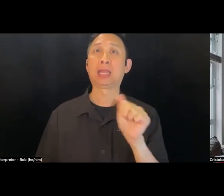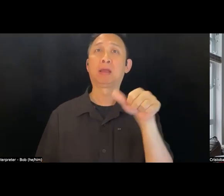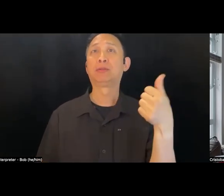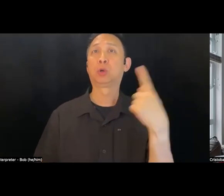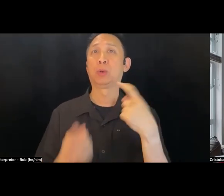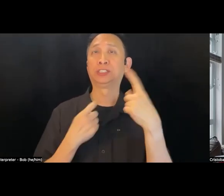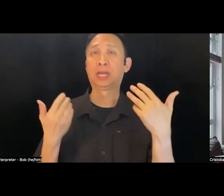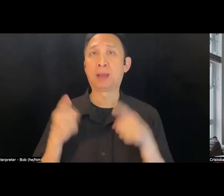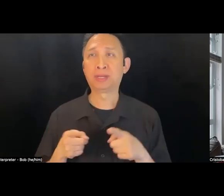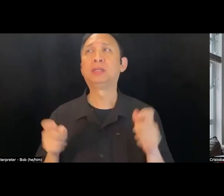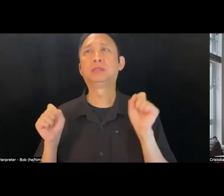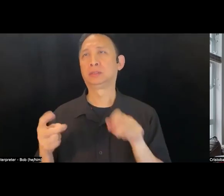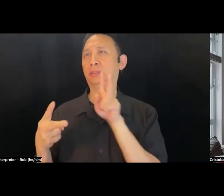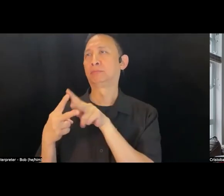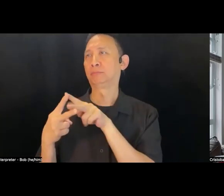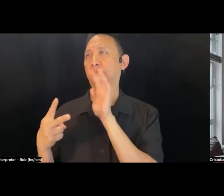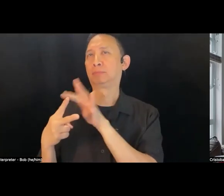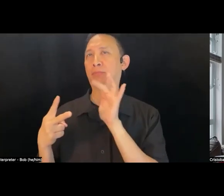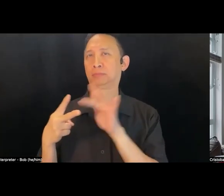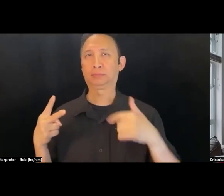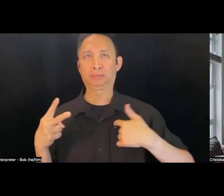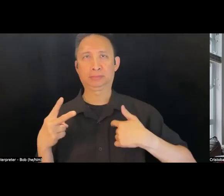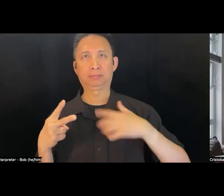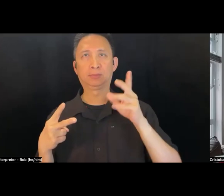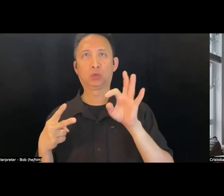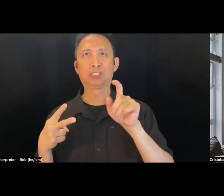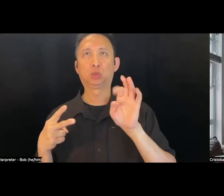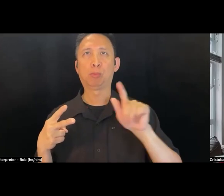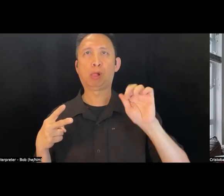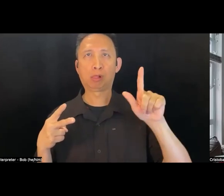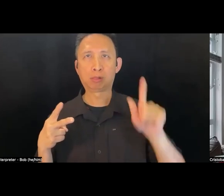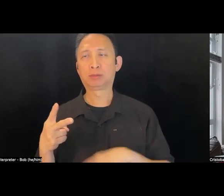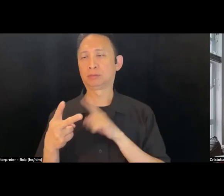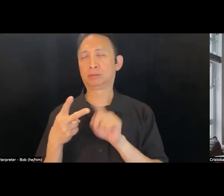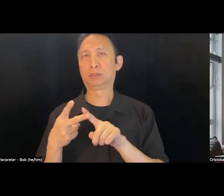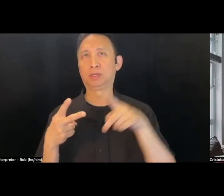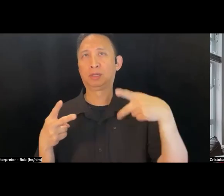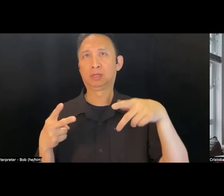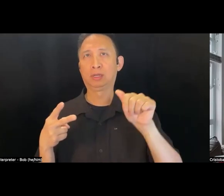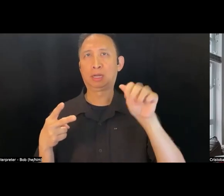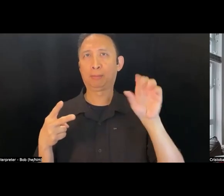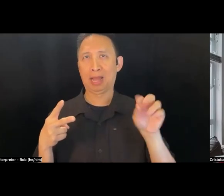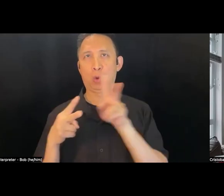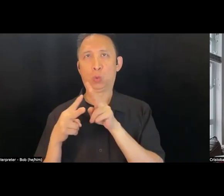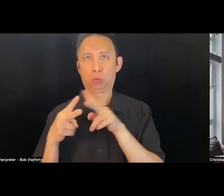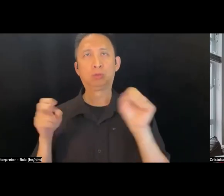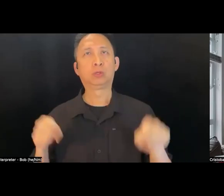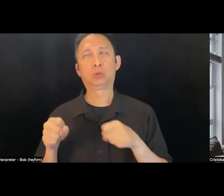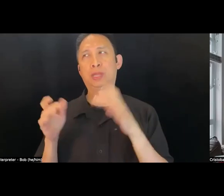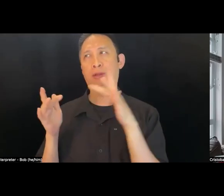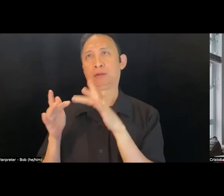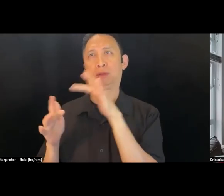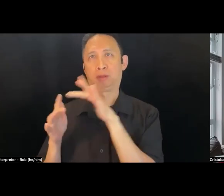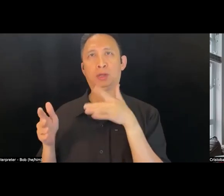have interpreter in our name and we can help you troubleshoot. También queremos recordarle a los exponentes que hablen un poco a un paso moderado,